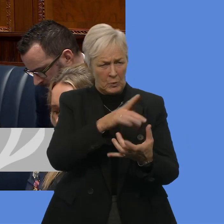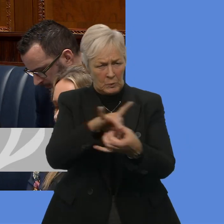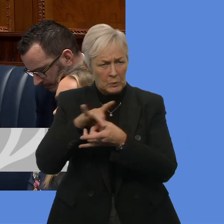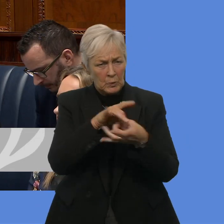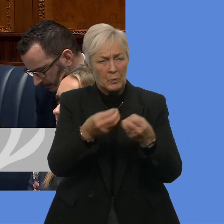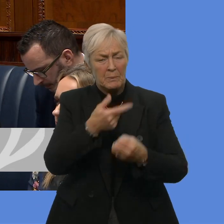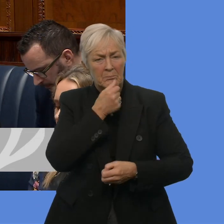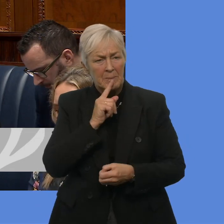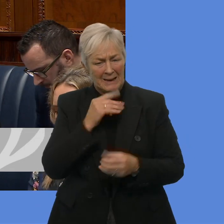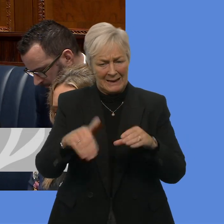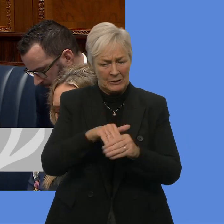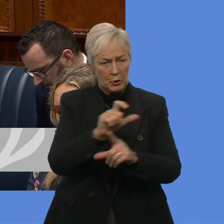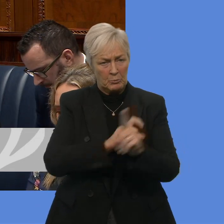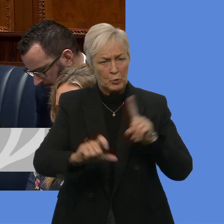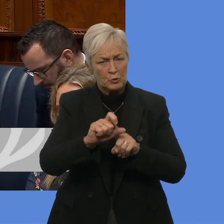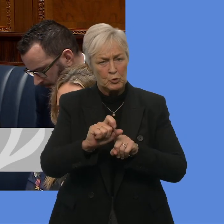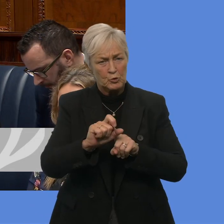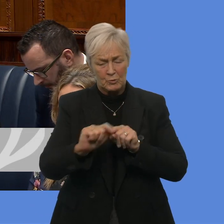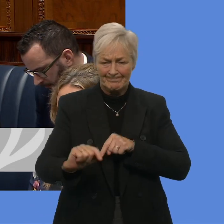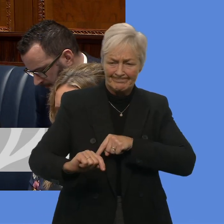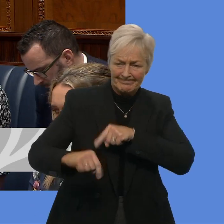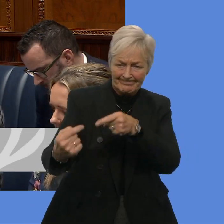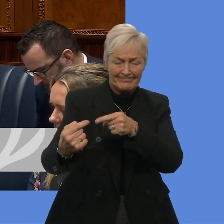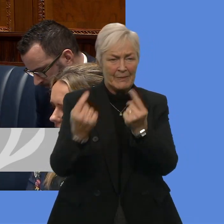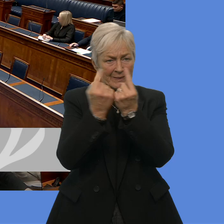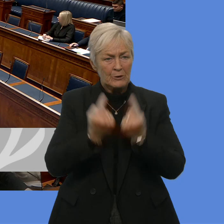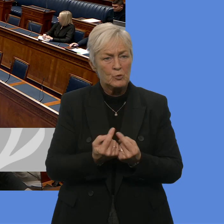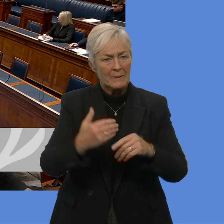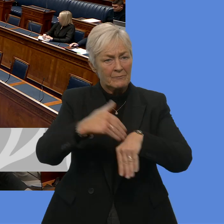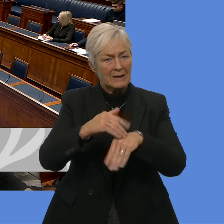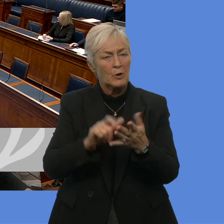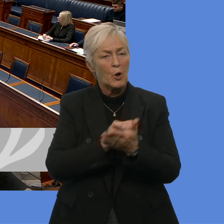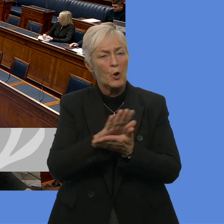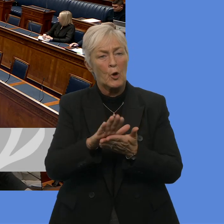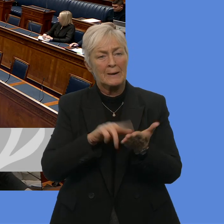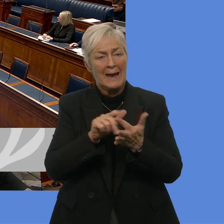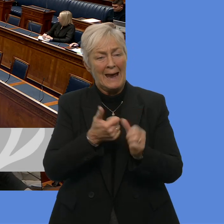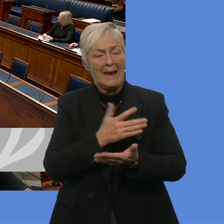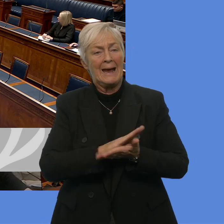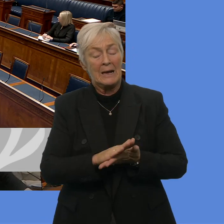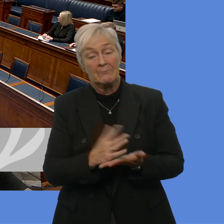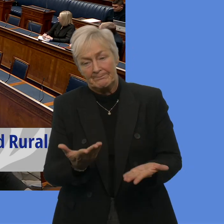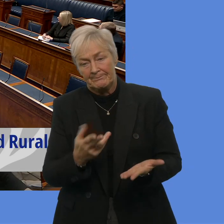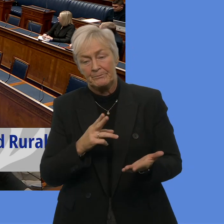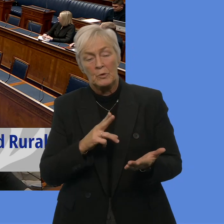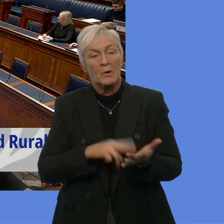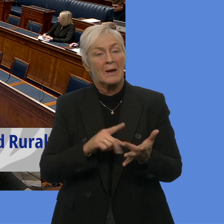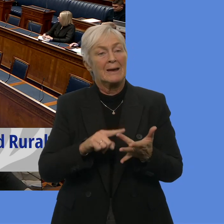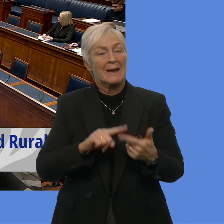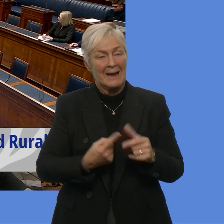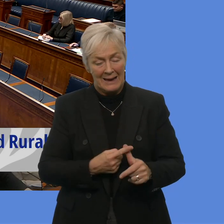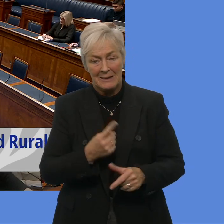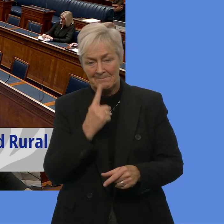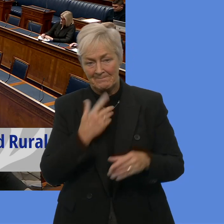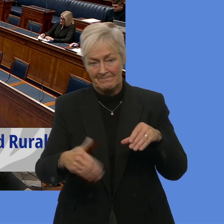communities in an effort to tackle water quality issues affecting Lough Neagh? Minister. So the Northern Ireland Environment Agency and my department